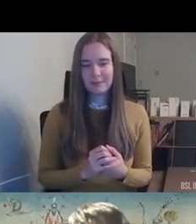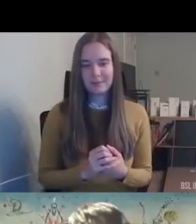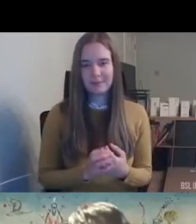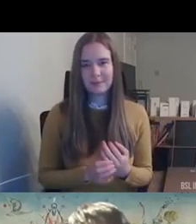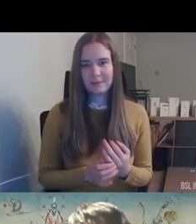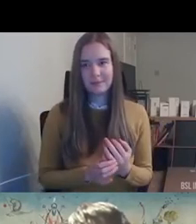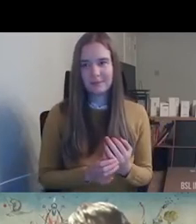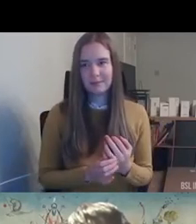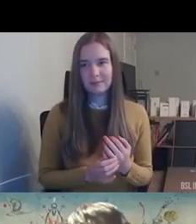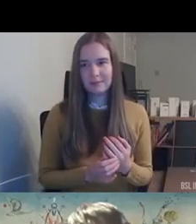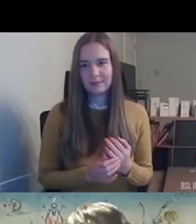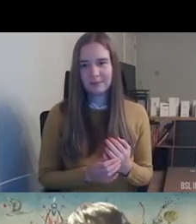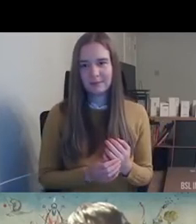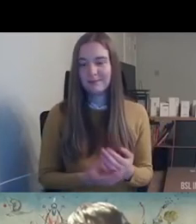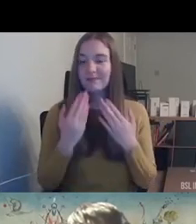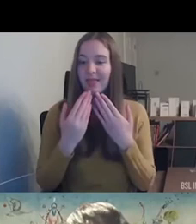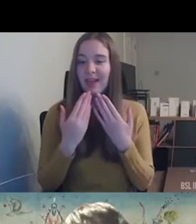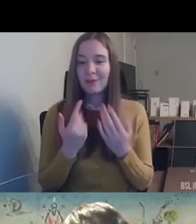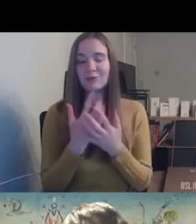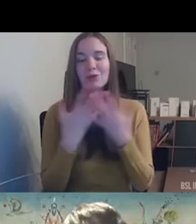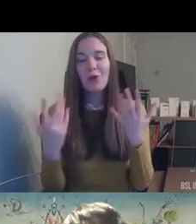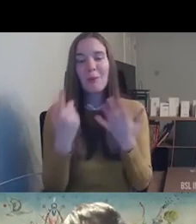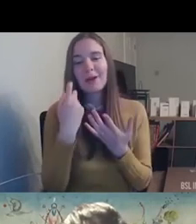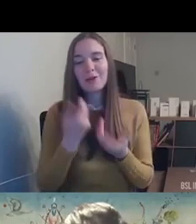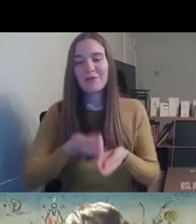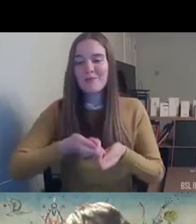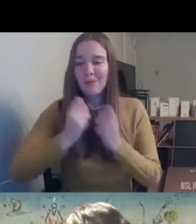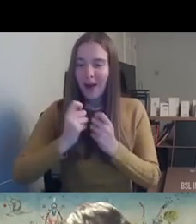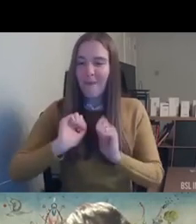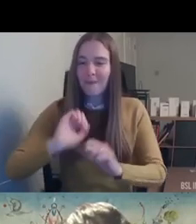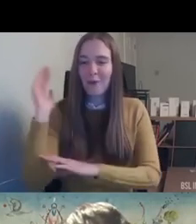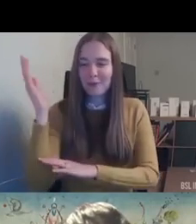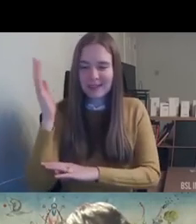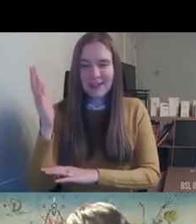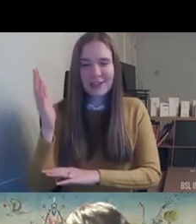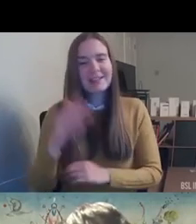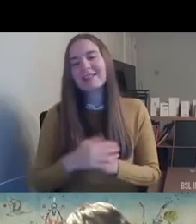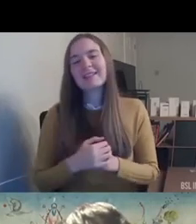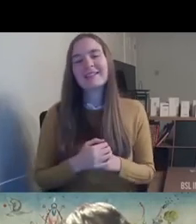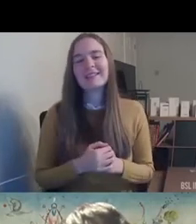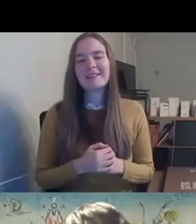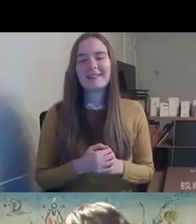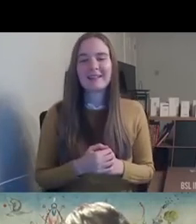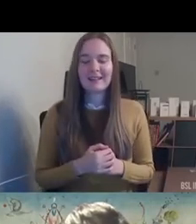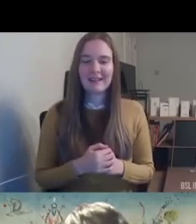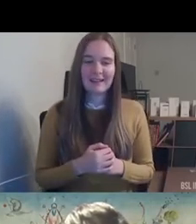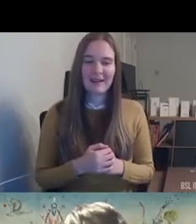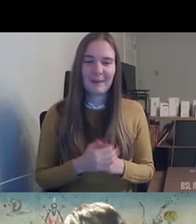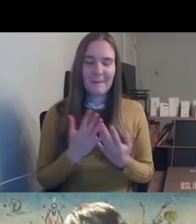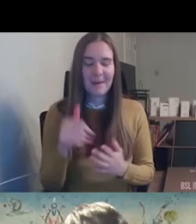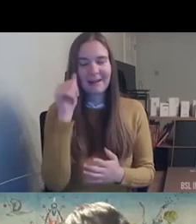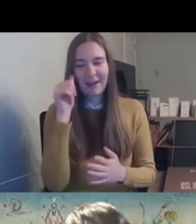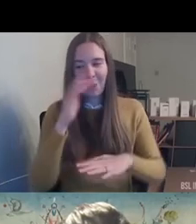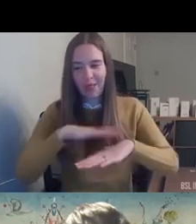Thank you. There's so much I can pick up on what everyone said, but I'm mindful of the clock. So